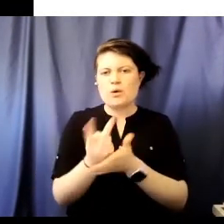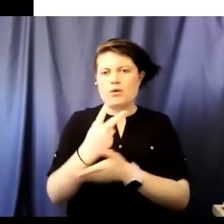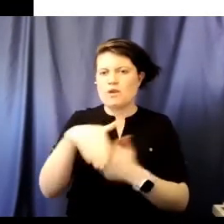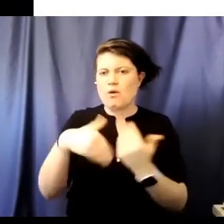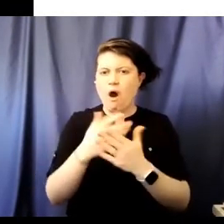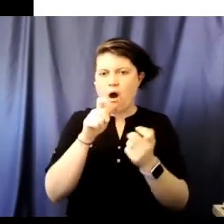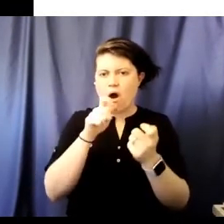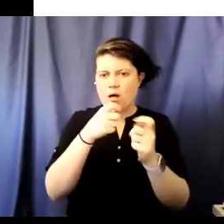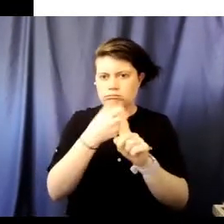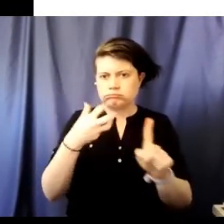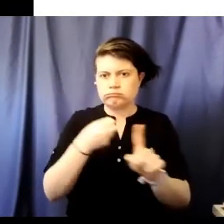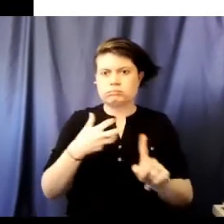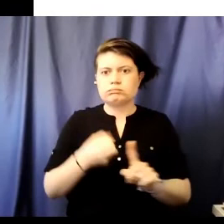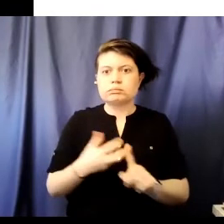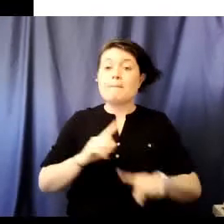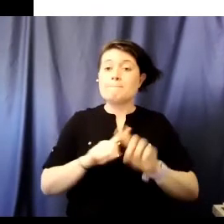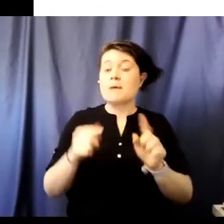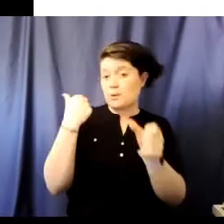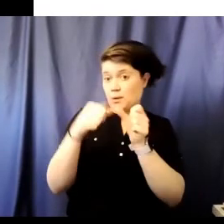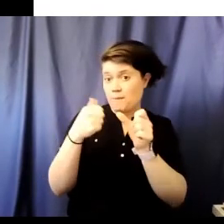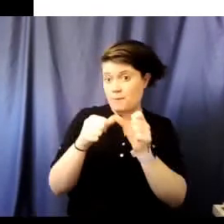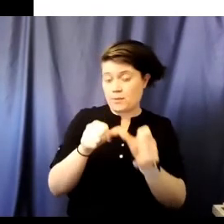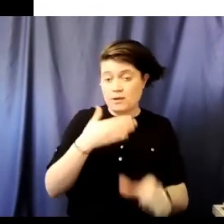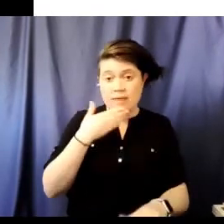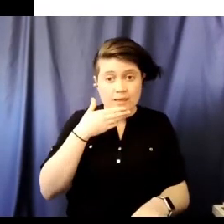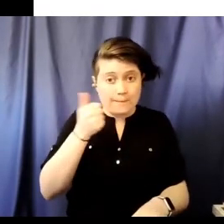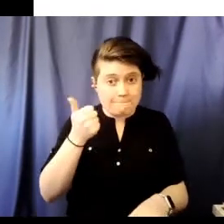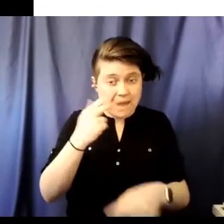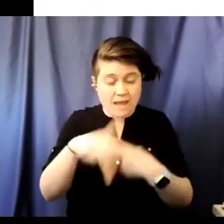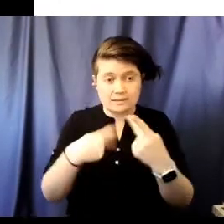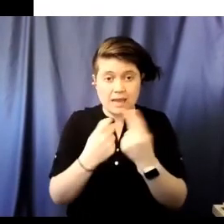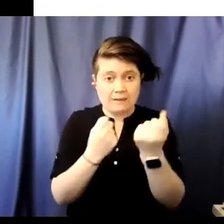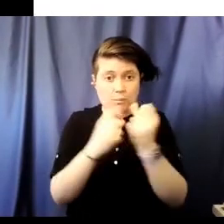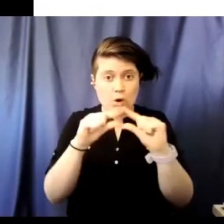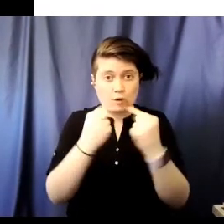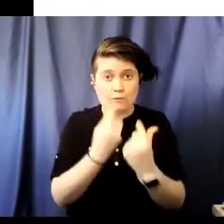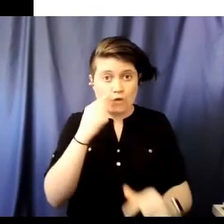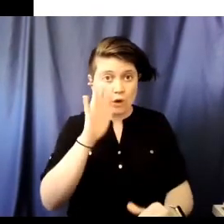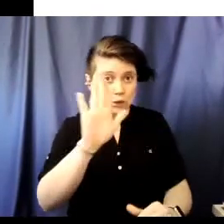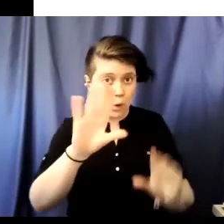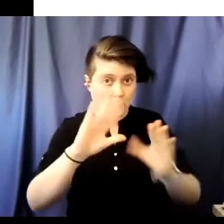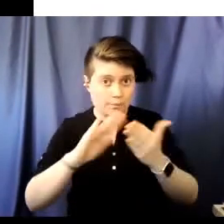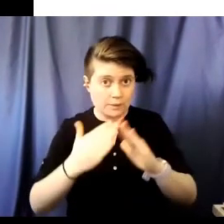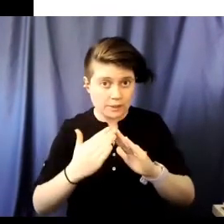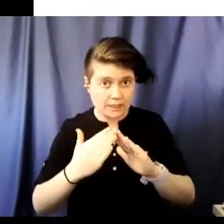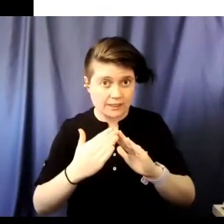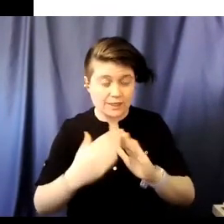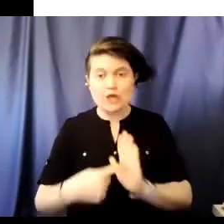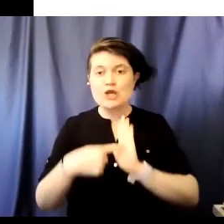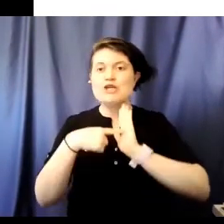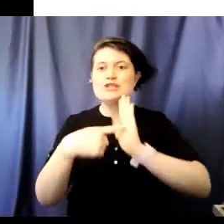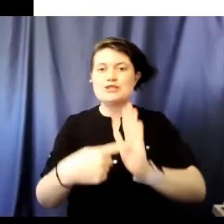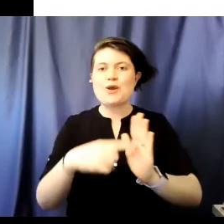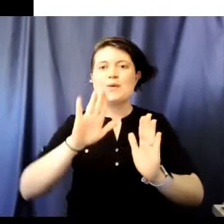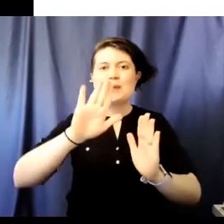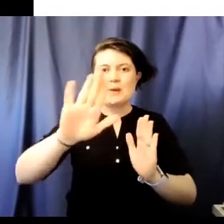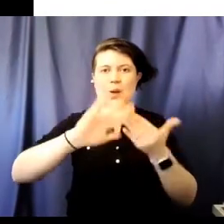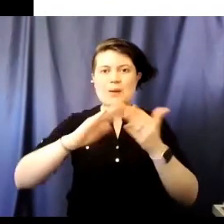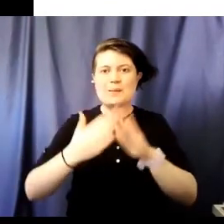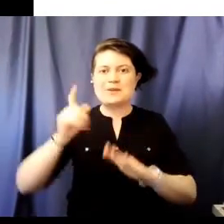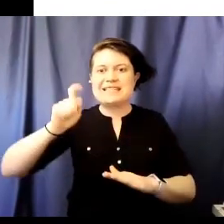but remember, the best type of support group for your community has to be reflective of the various needs in your